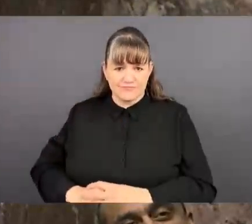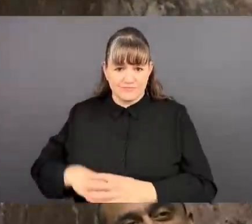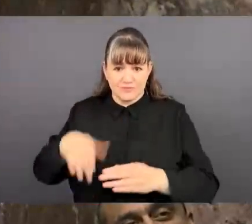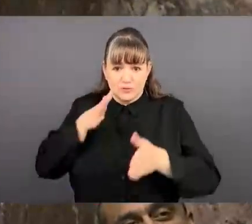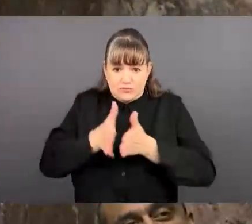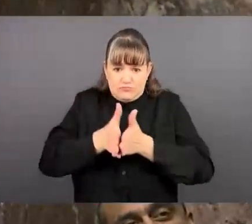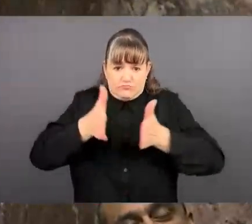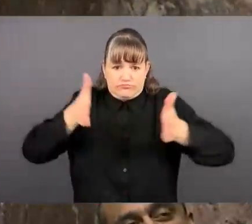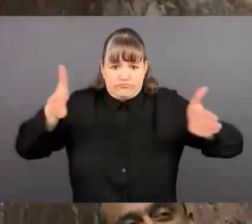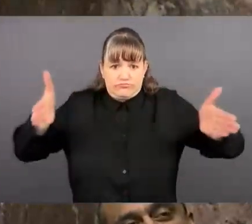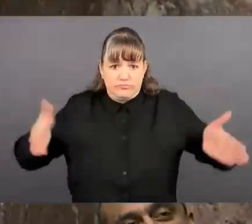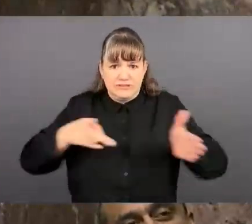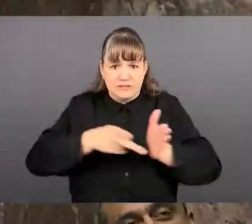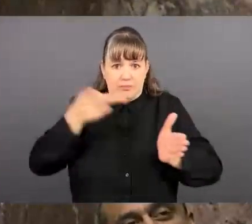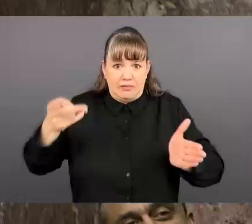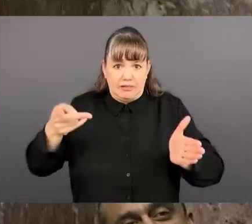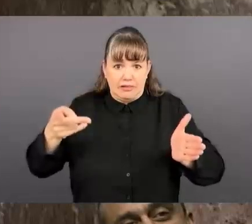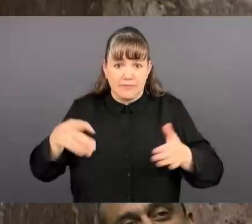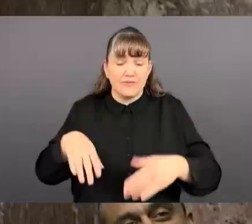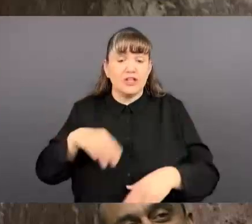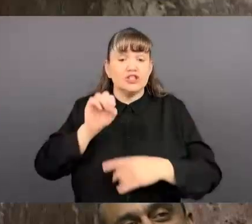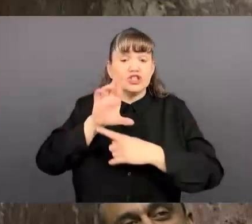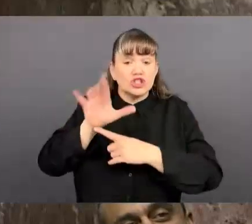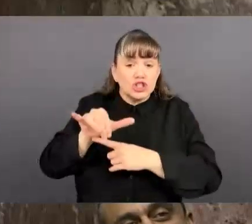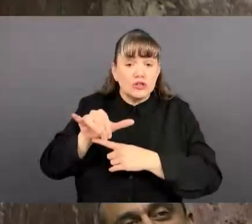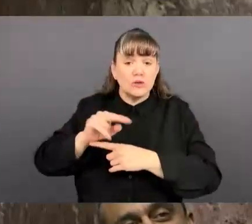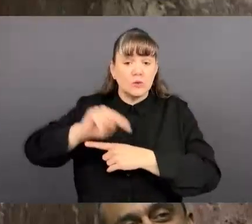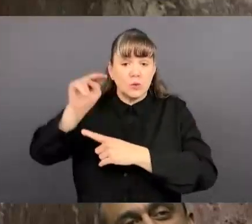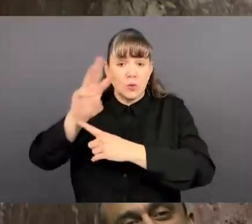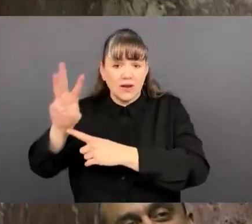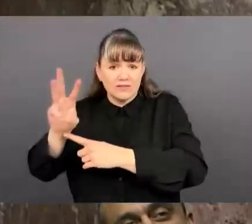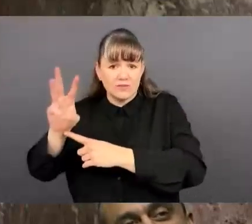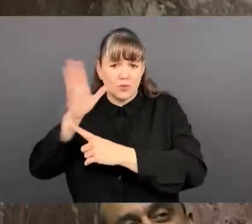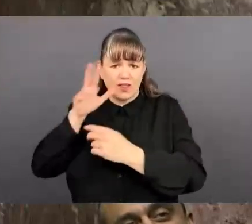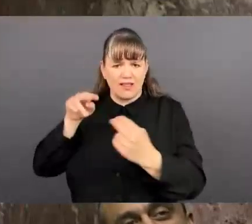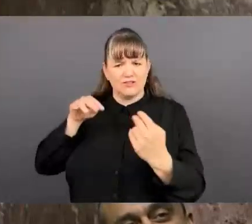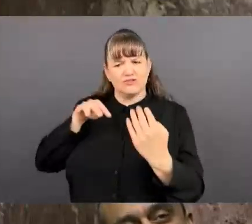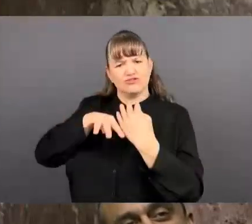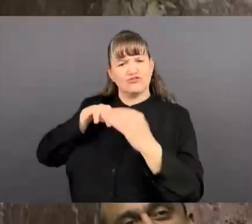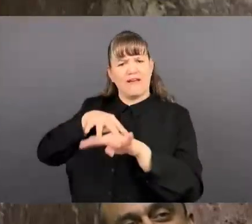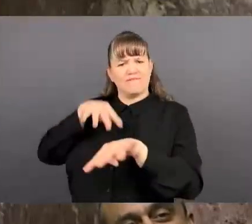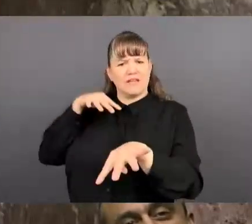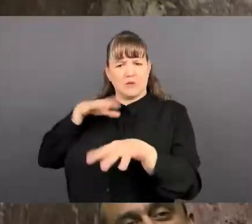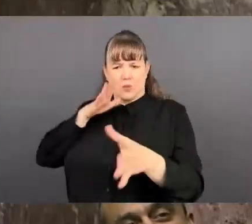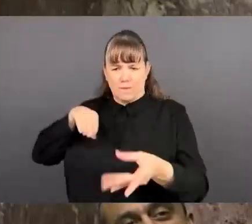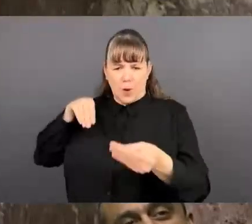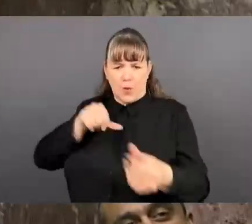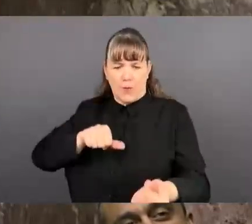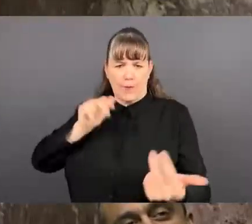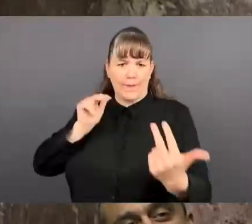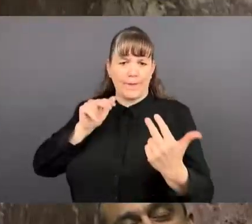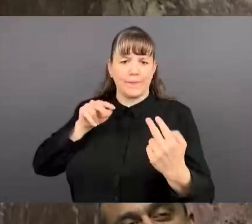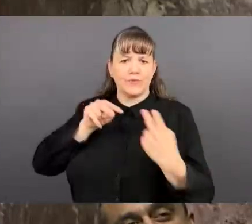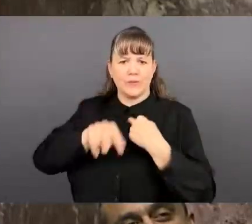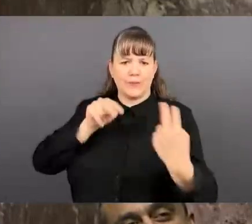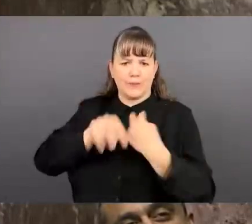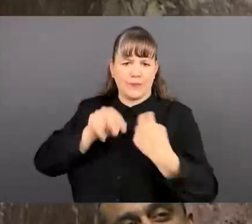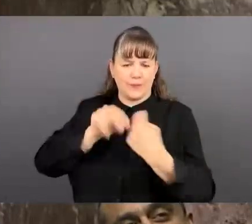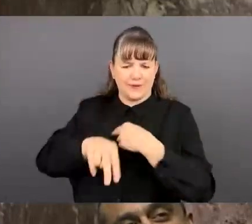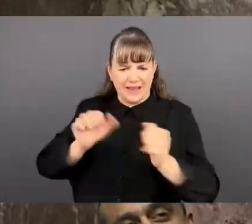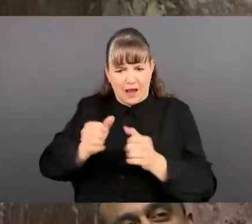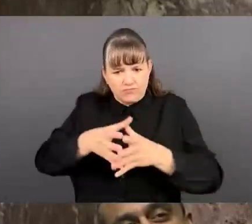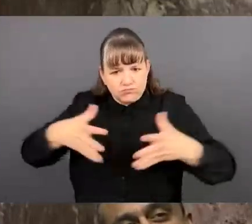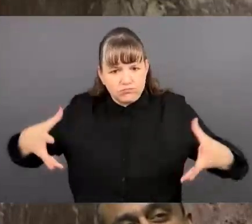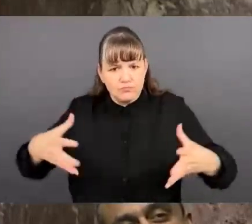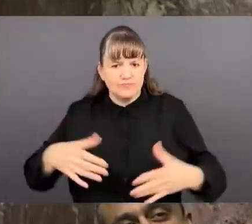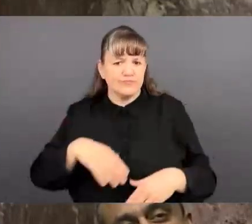New Westminster, spurring economic growth, Honourable Speaker. And I can tell you, we are going to make investments like that right across this province,